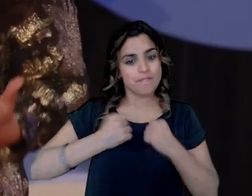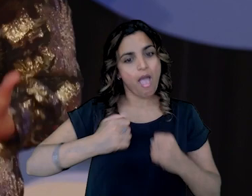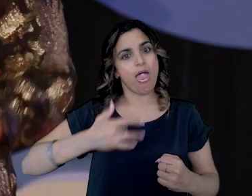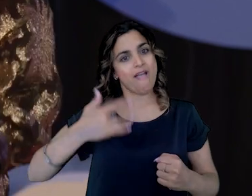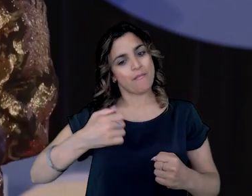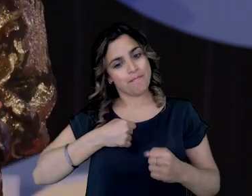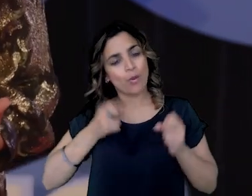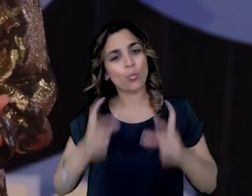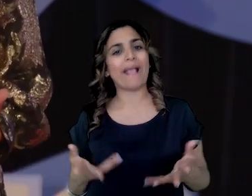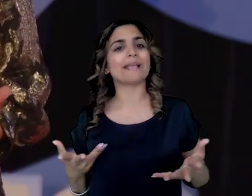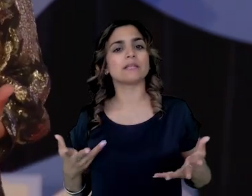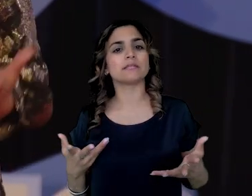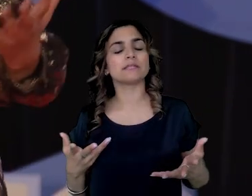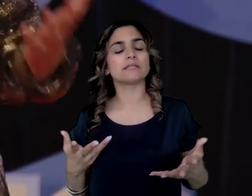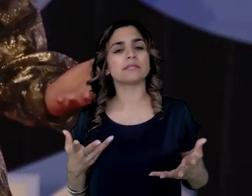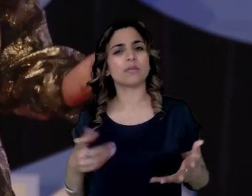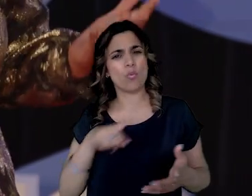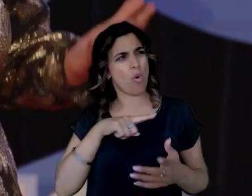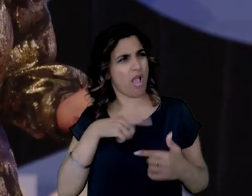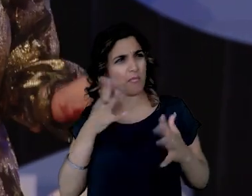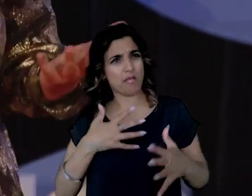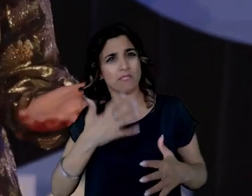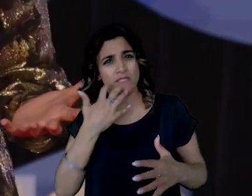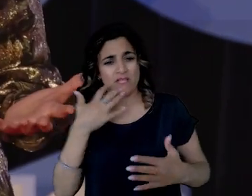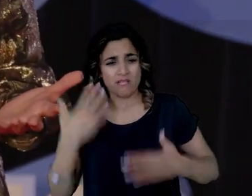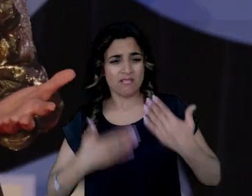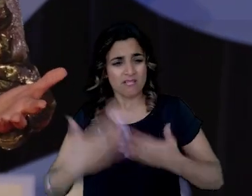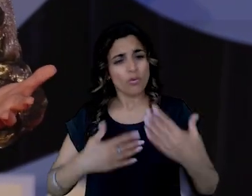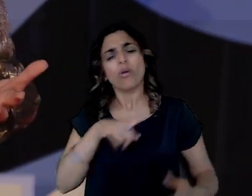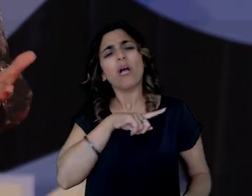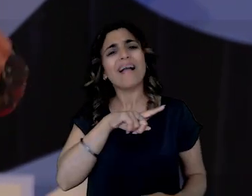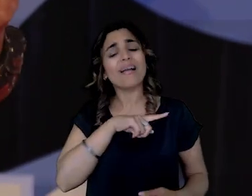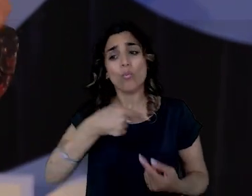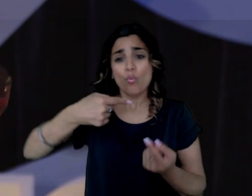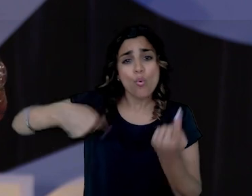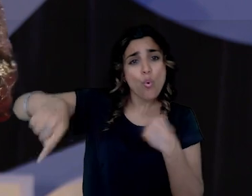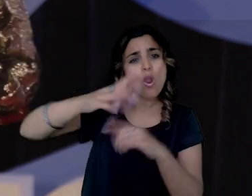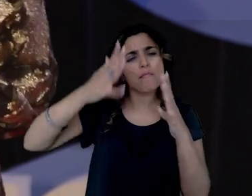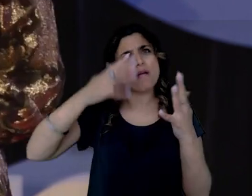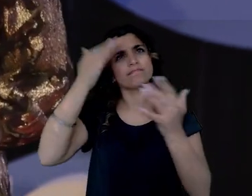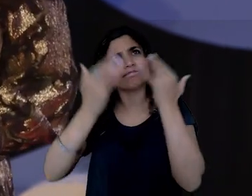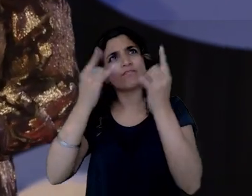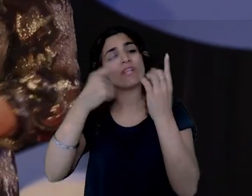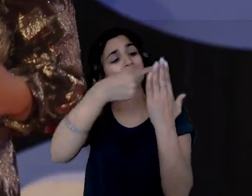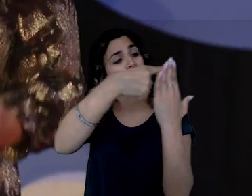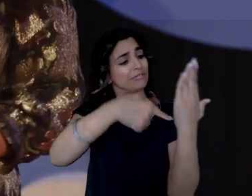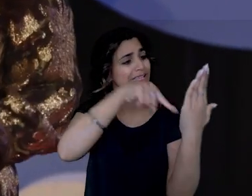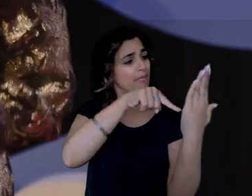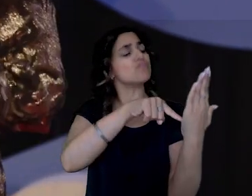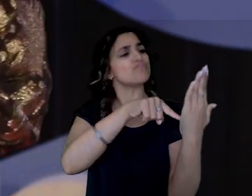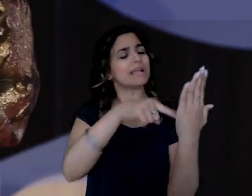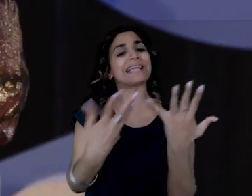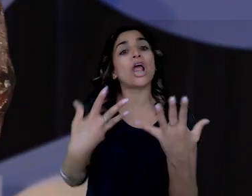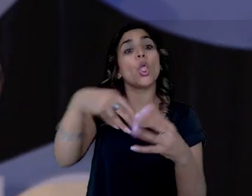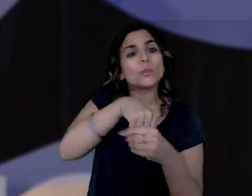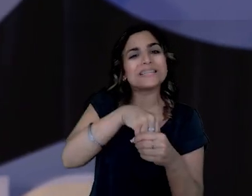that they want to live but it doesn't have to be this way because if we all use the principles of inclusive